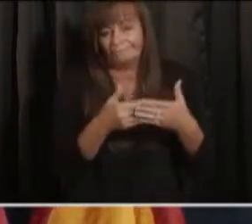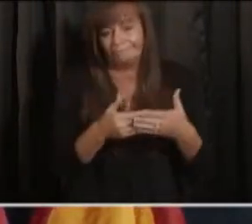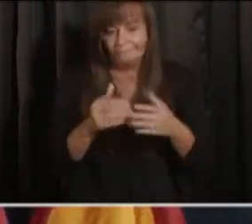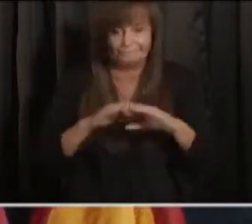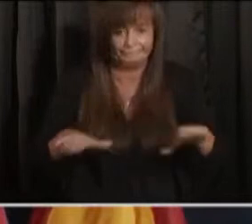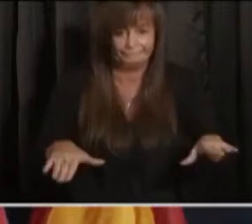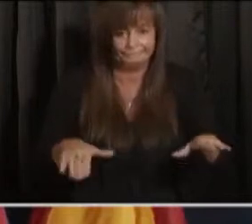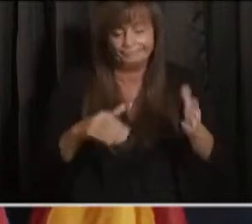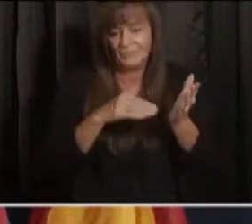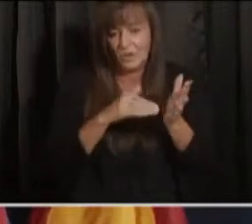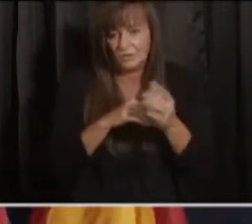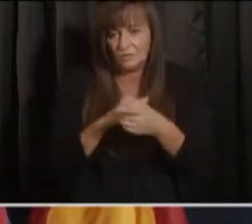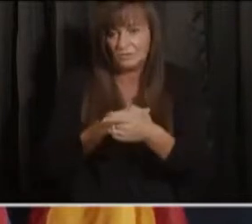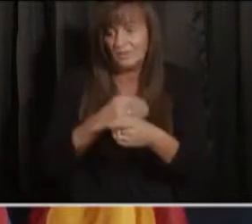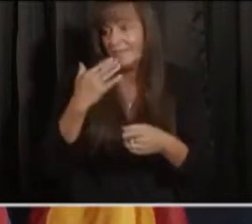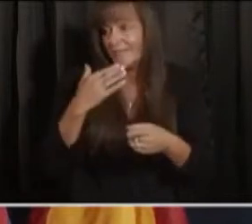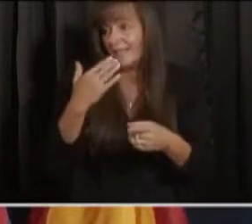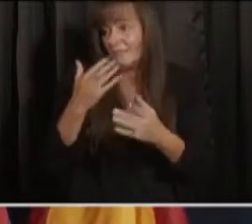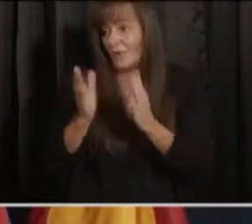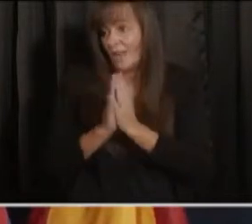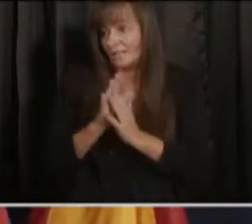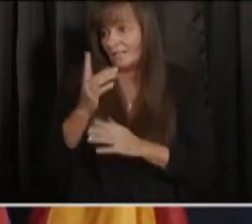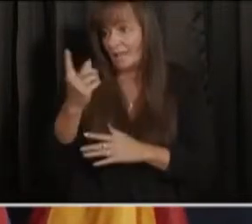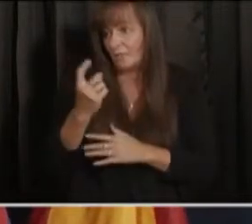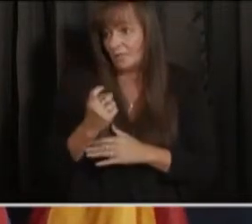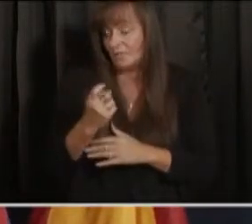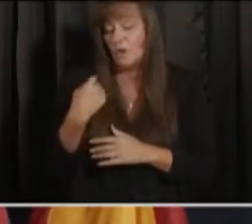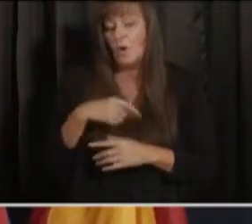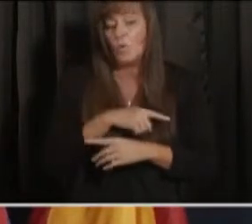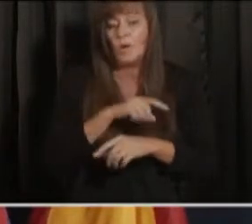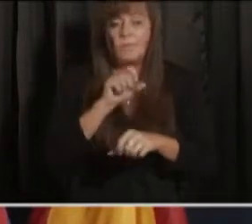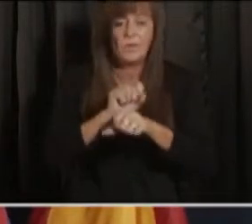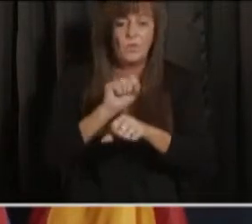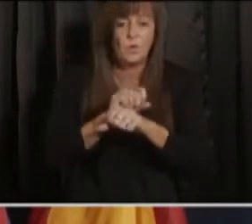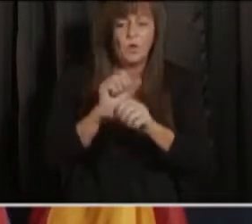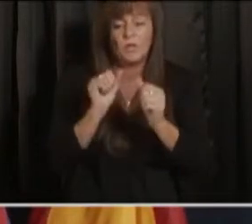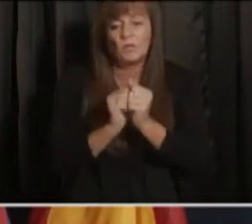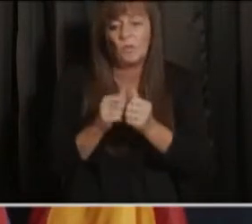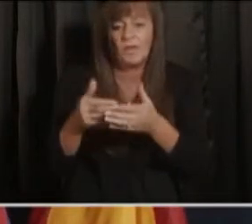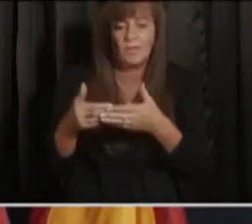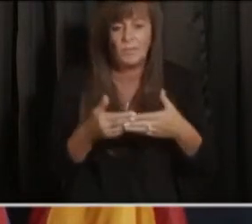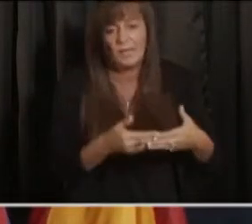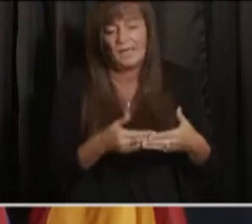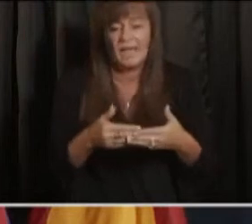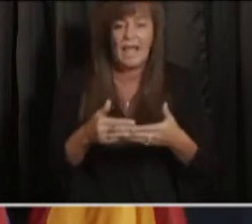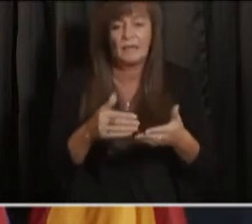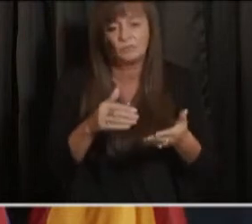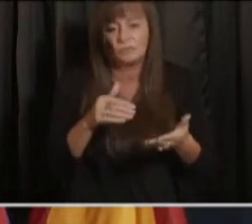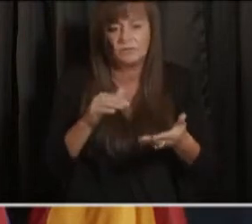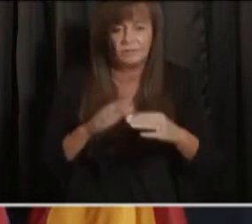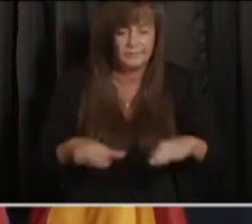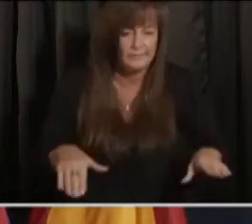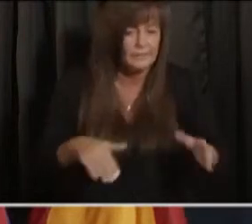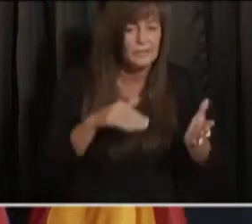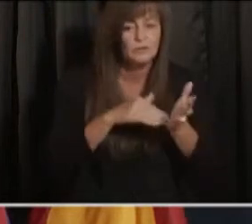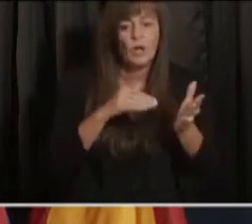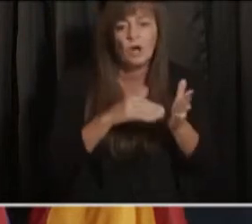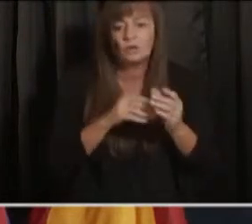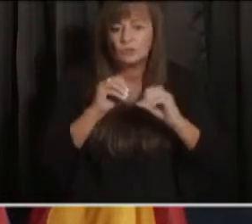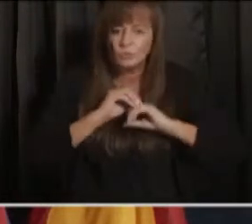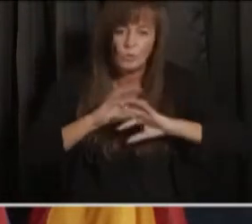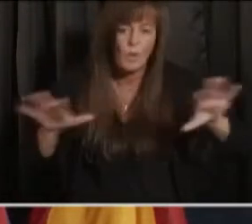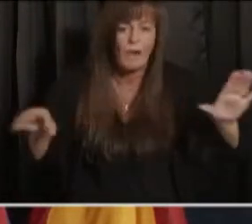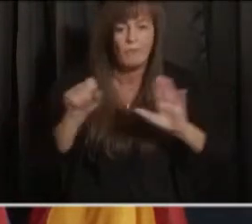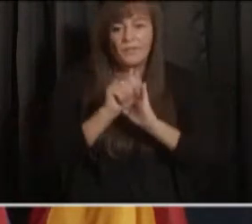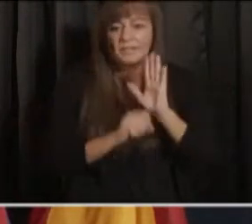Thanks, Governor, and thank you for the question. We've been working with pediatric offices across the state to get them enrolled in the COVID vaccination